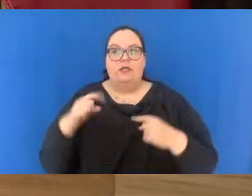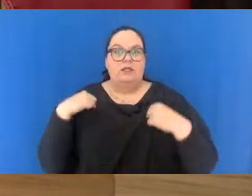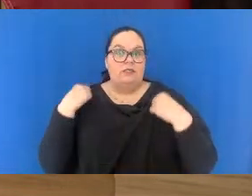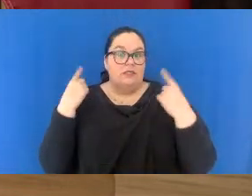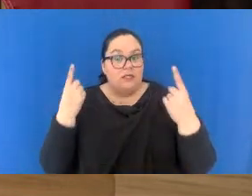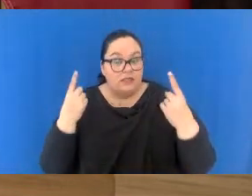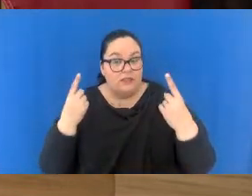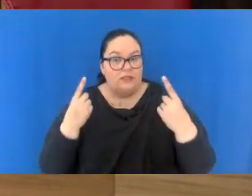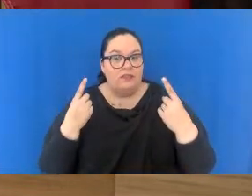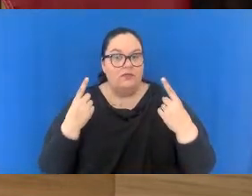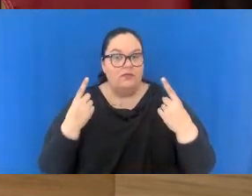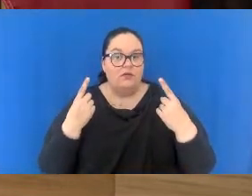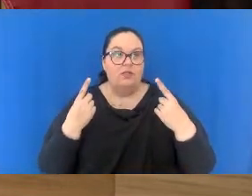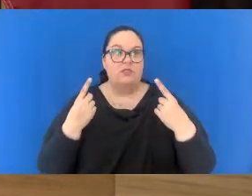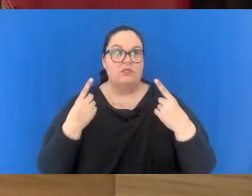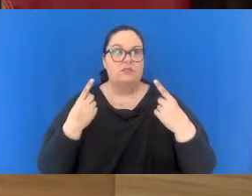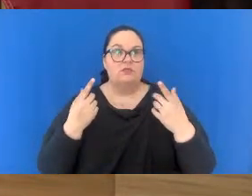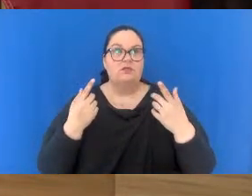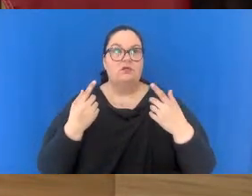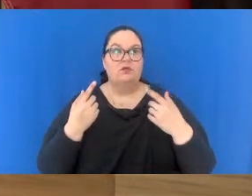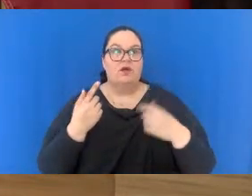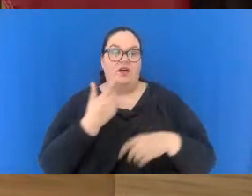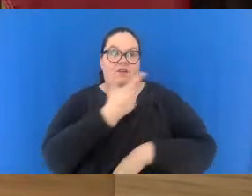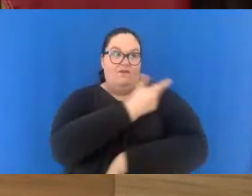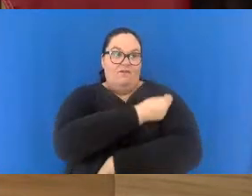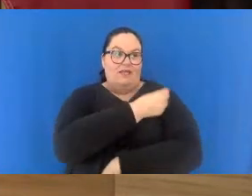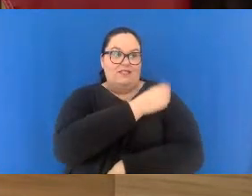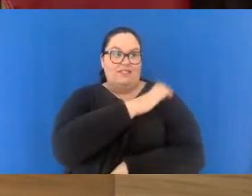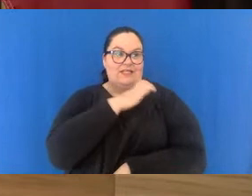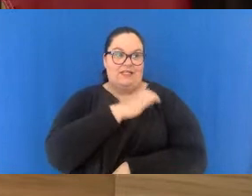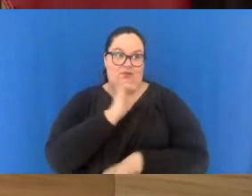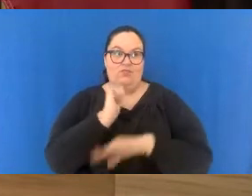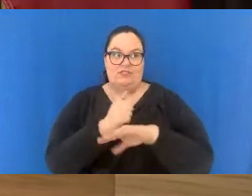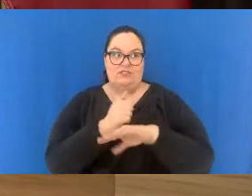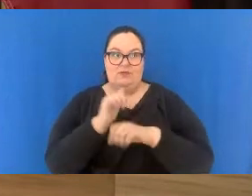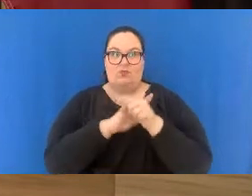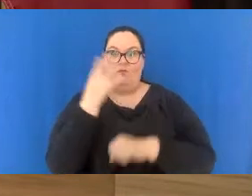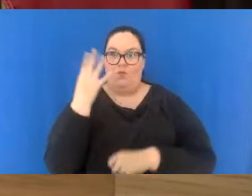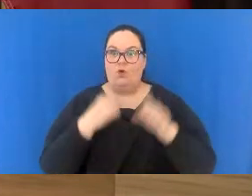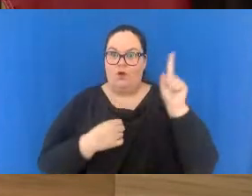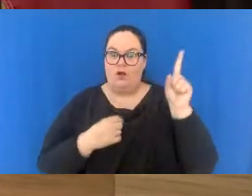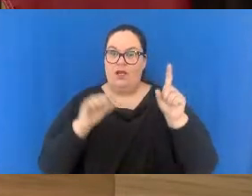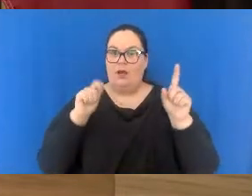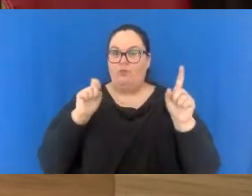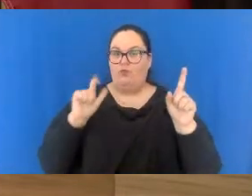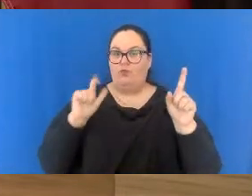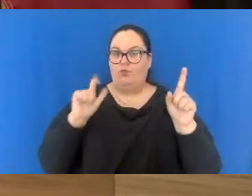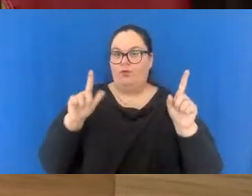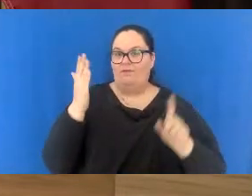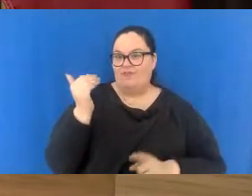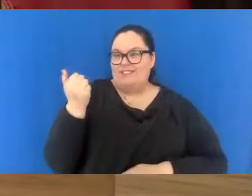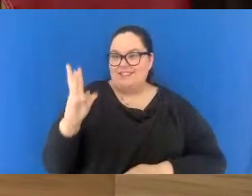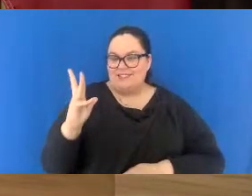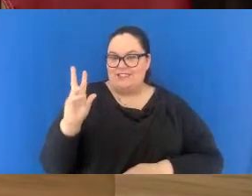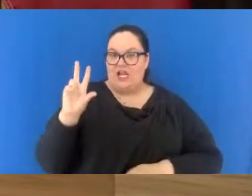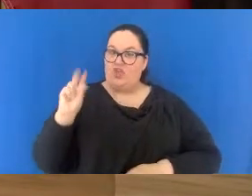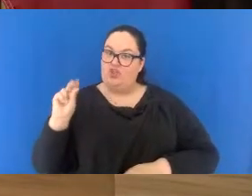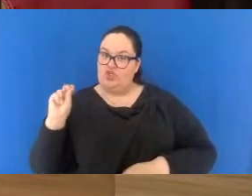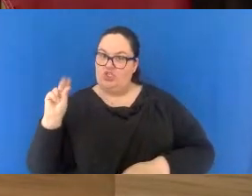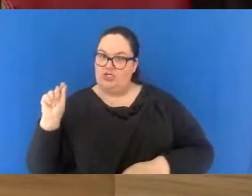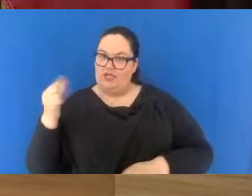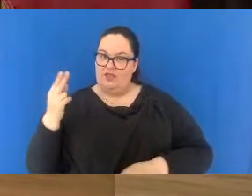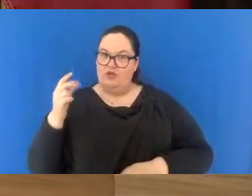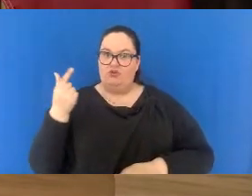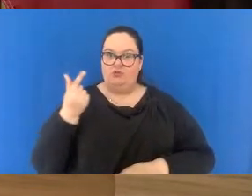then, we now have vaccine clinics scheduled for Zone 4, April 15th, 16th, and 30th in Grand